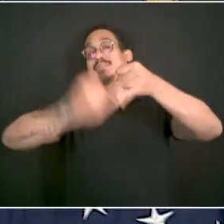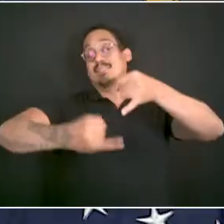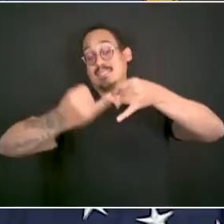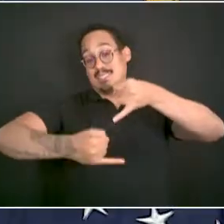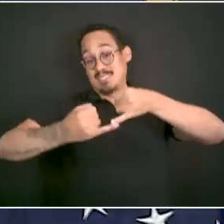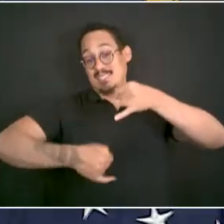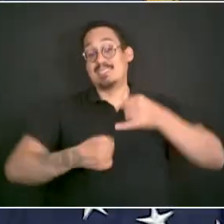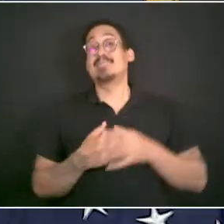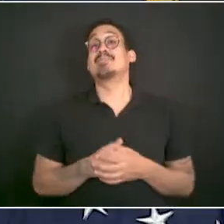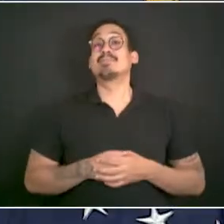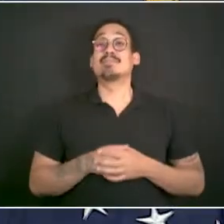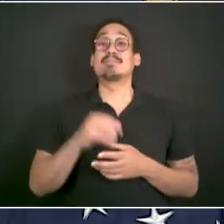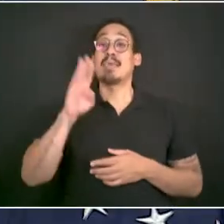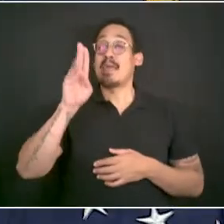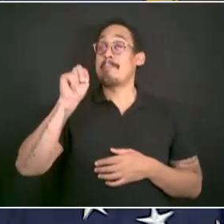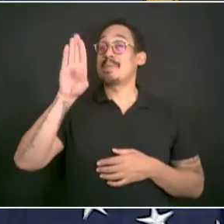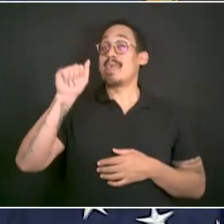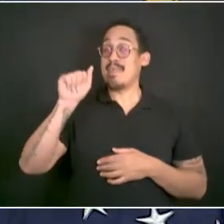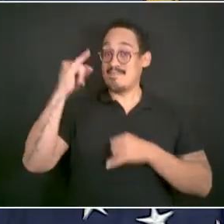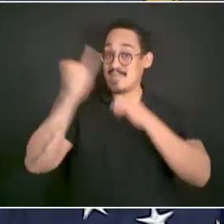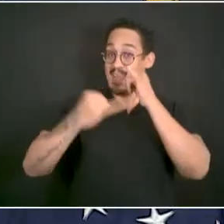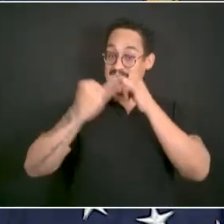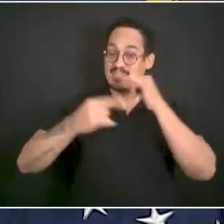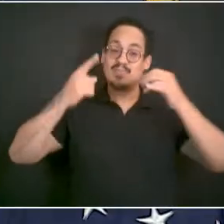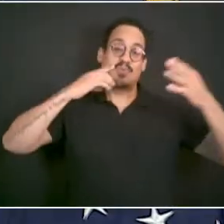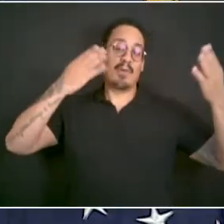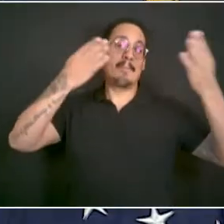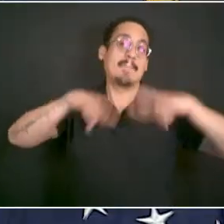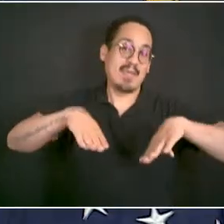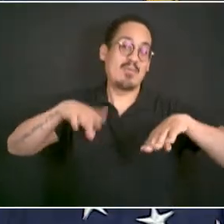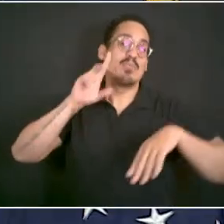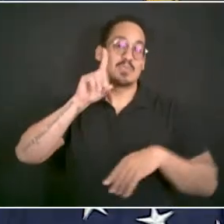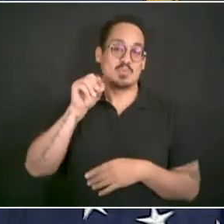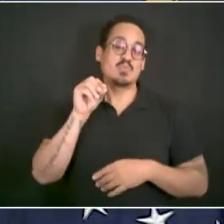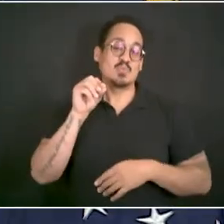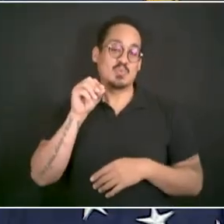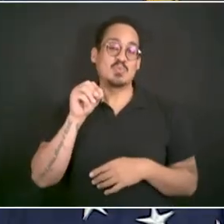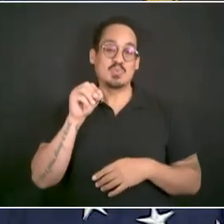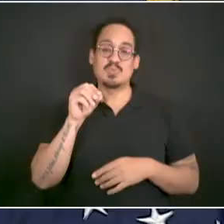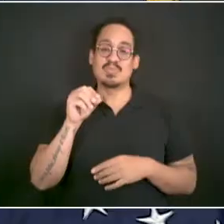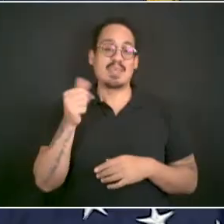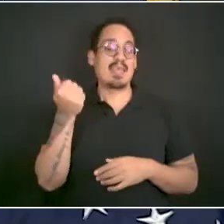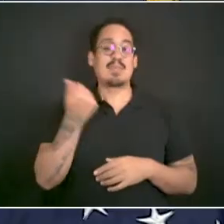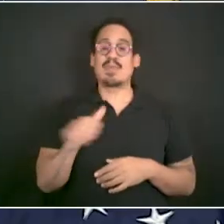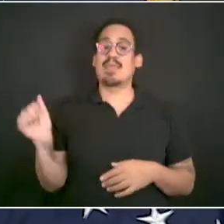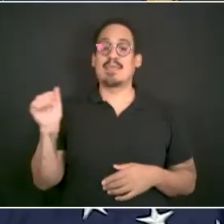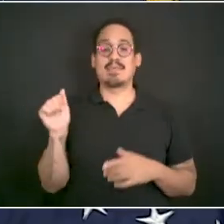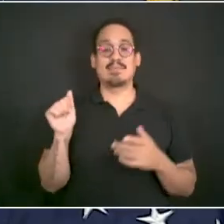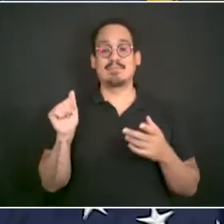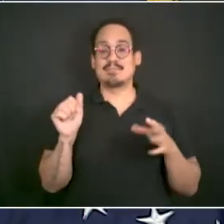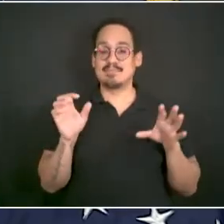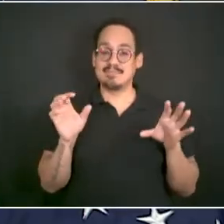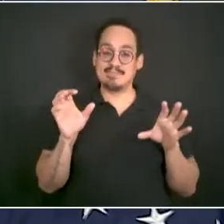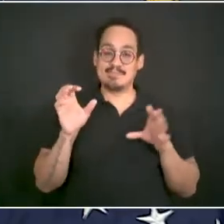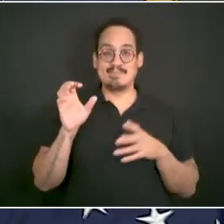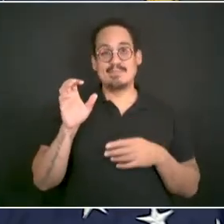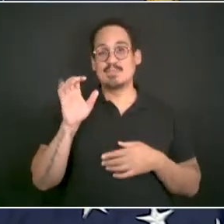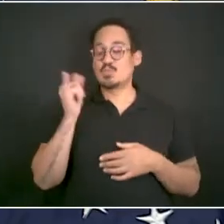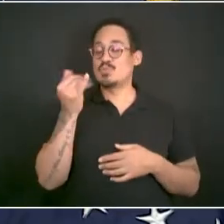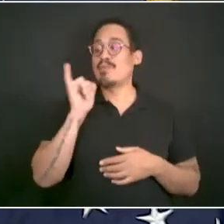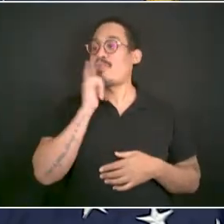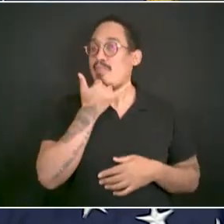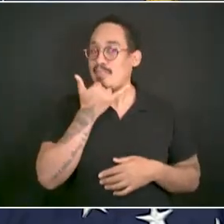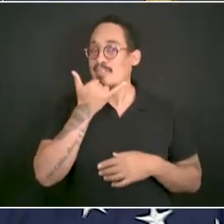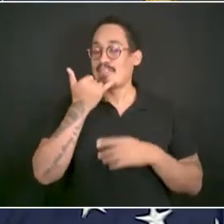and whomever is there, we're gonna do a wager. I don't want to do anything to jinx the